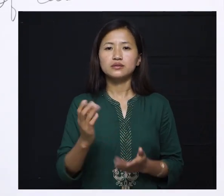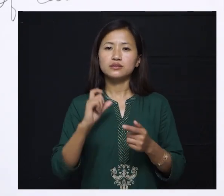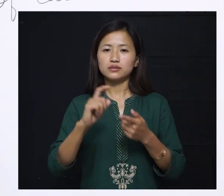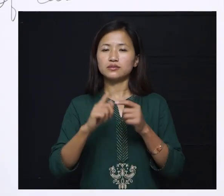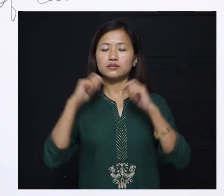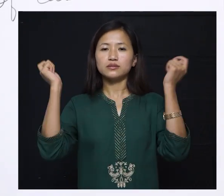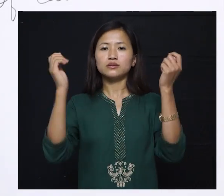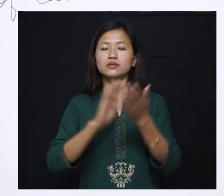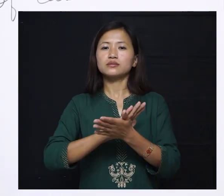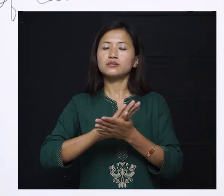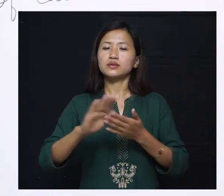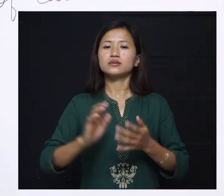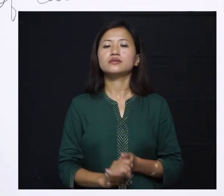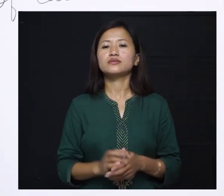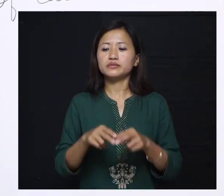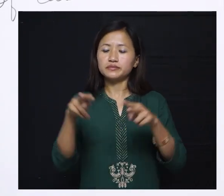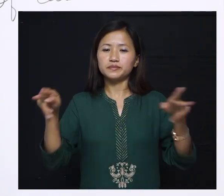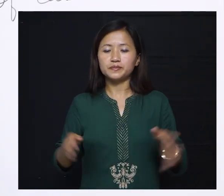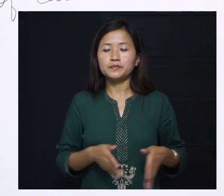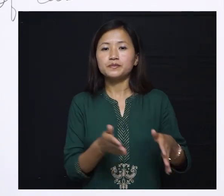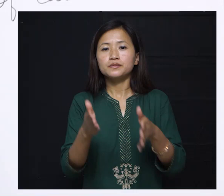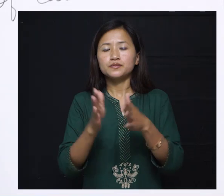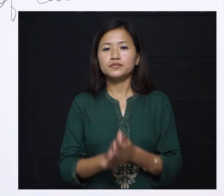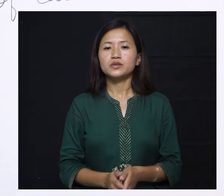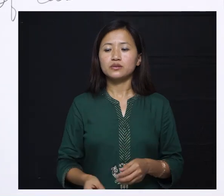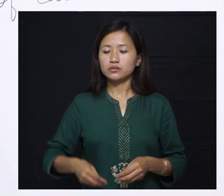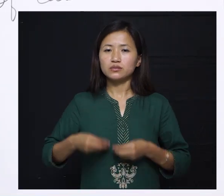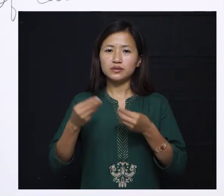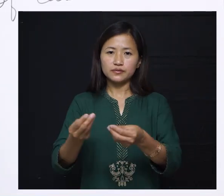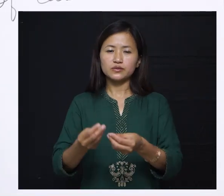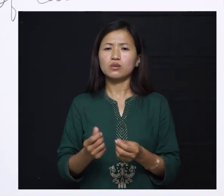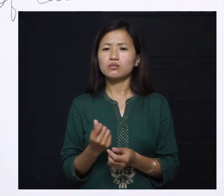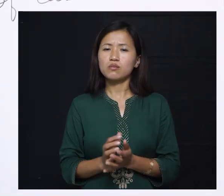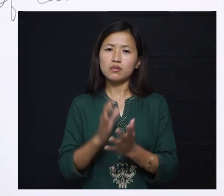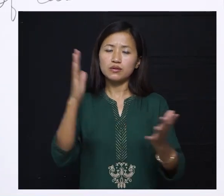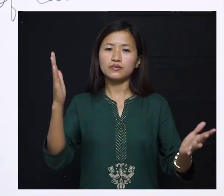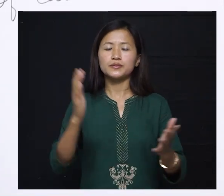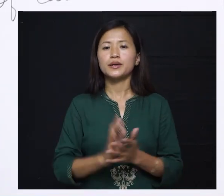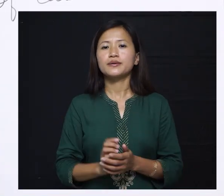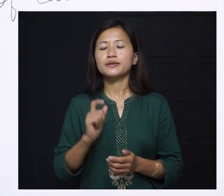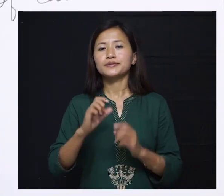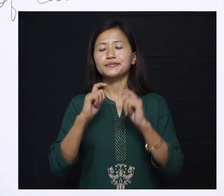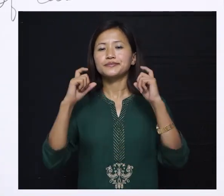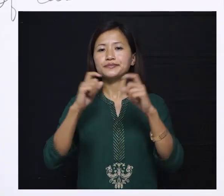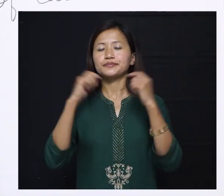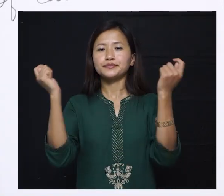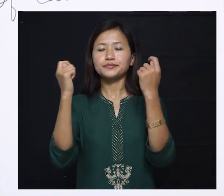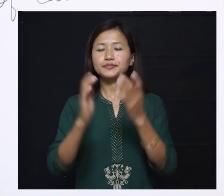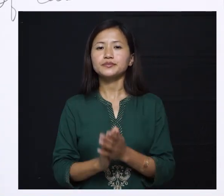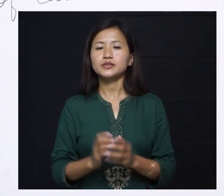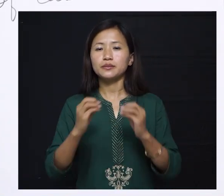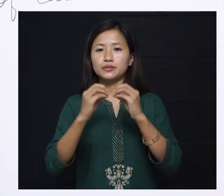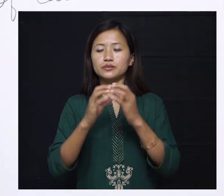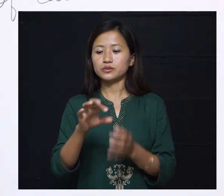ceremonies had to be done in a very different way, and they used to spend a lot of money on the ceremonies. So these Brahmins, they were the